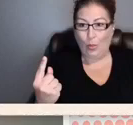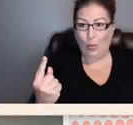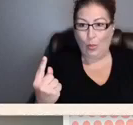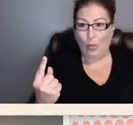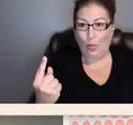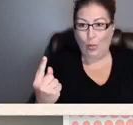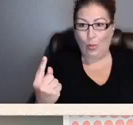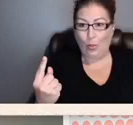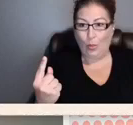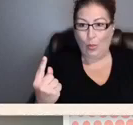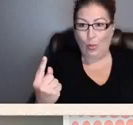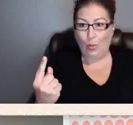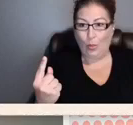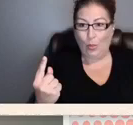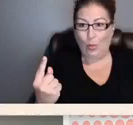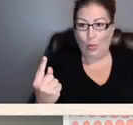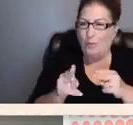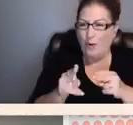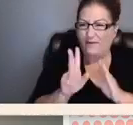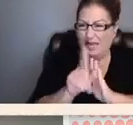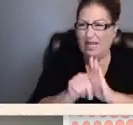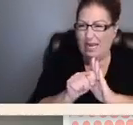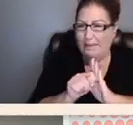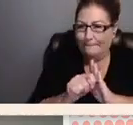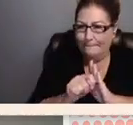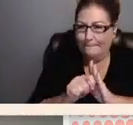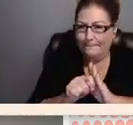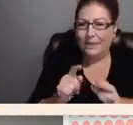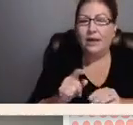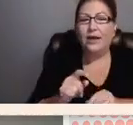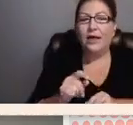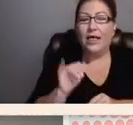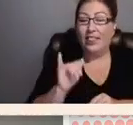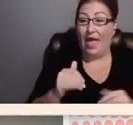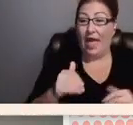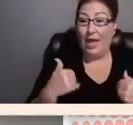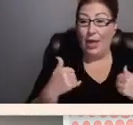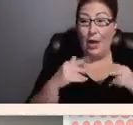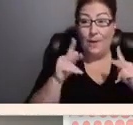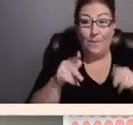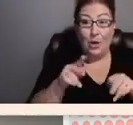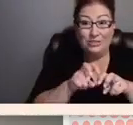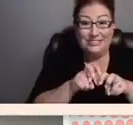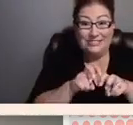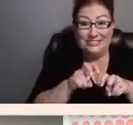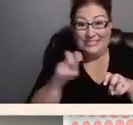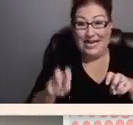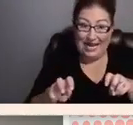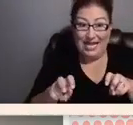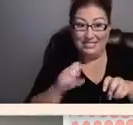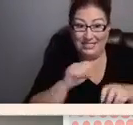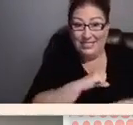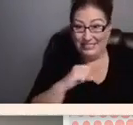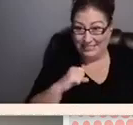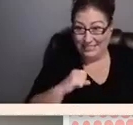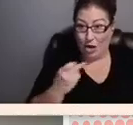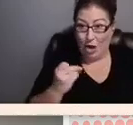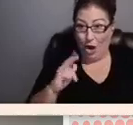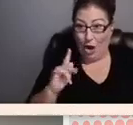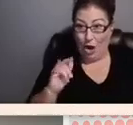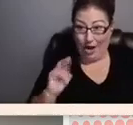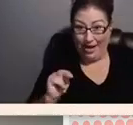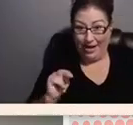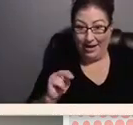now a brief clip. And that young person sitting next to Senator Harkin is an